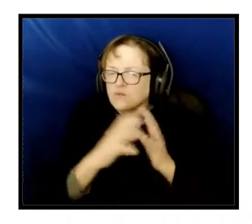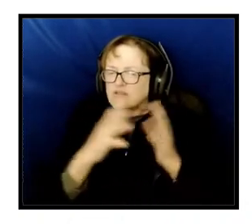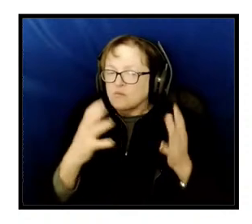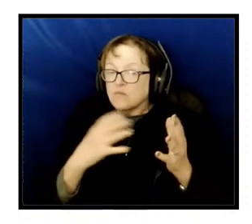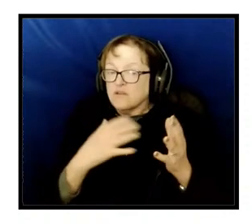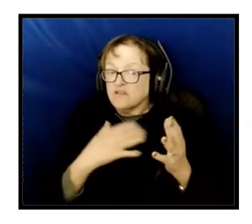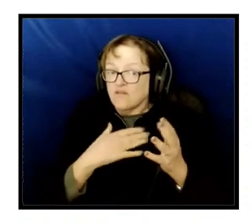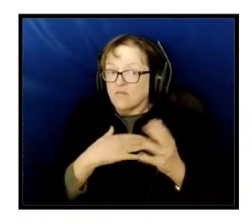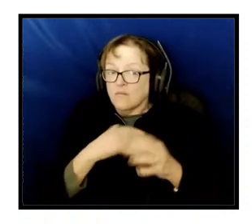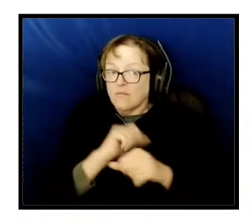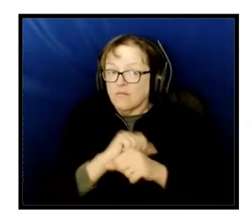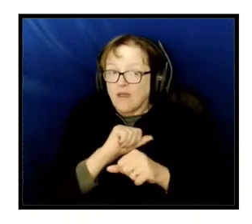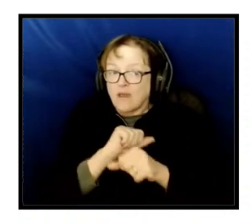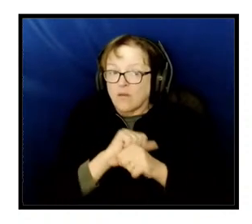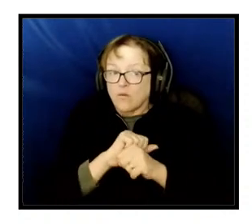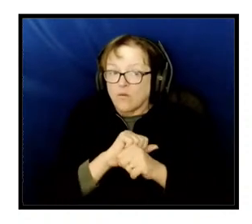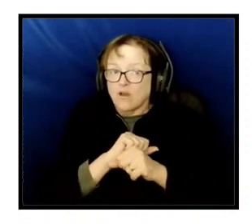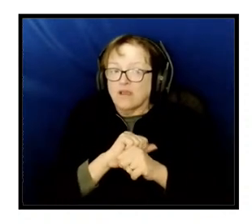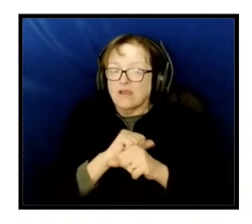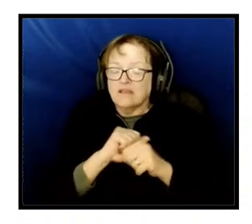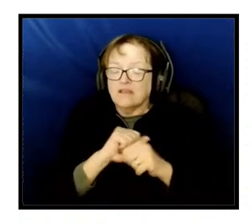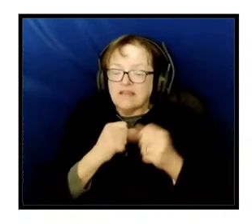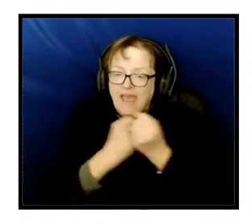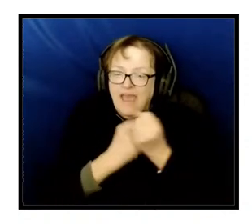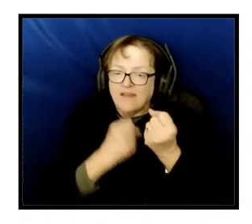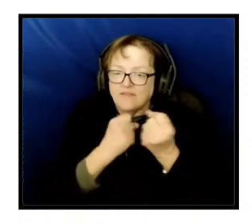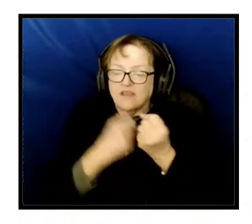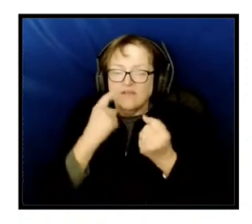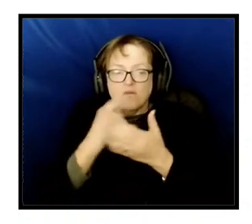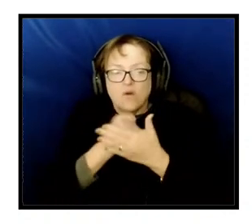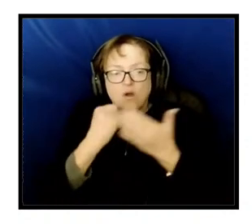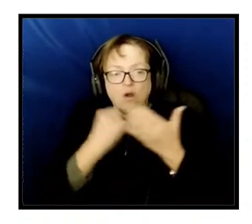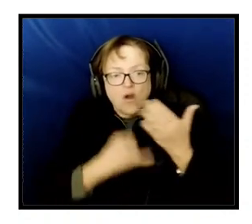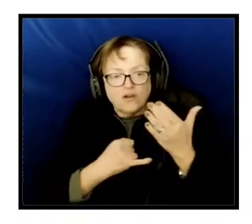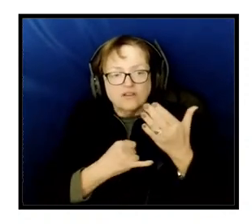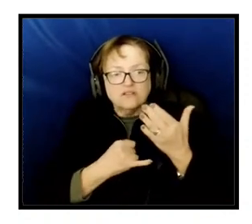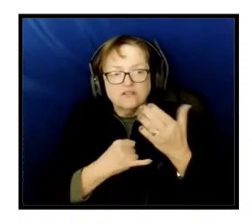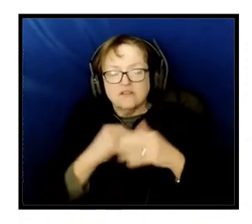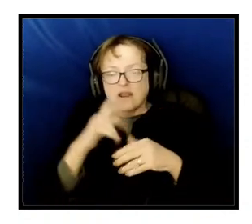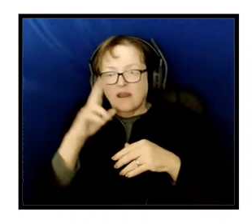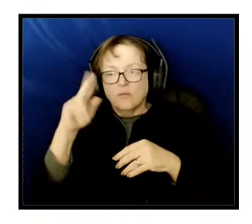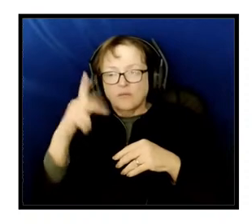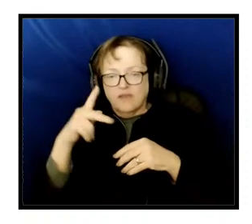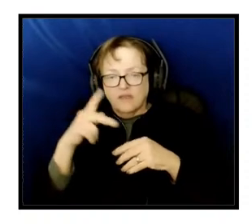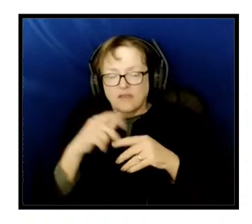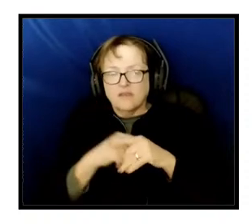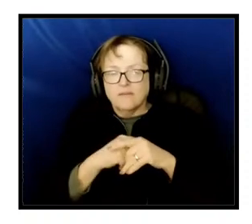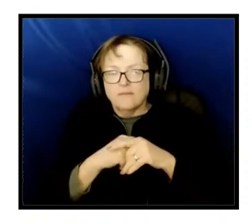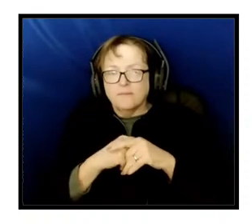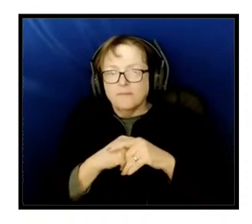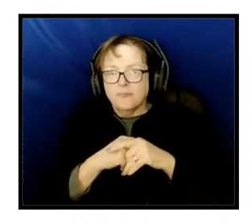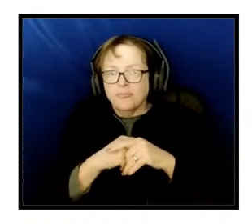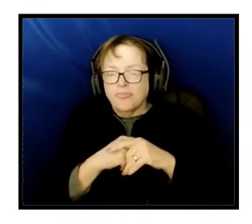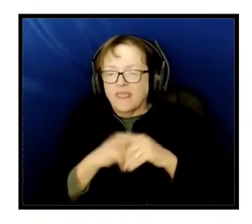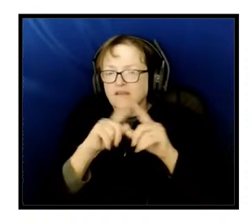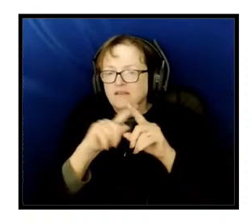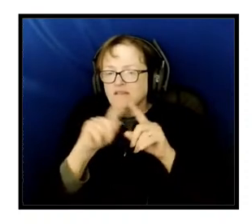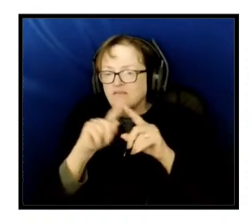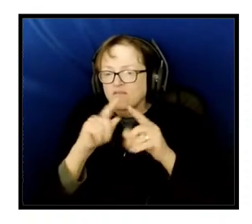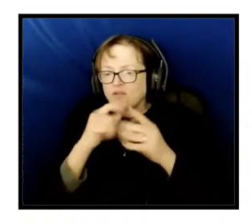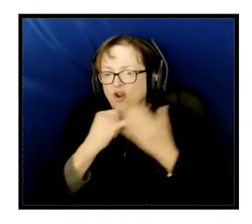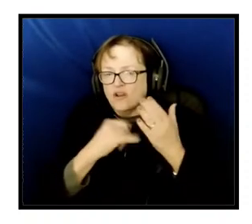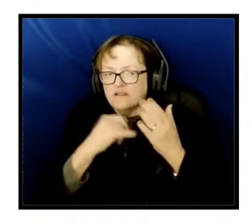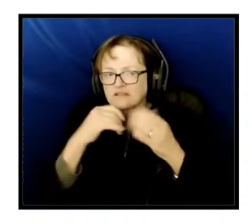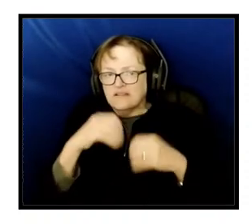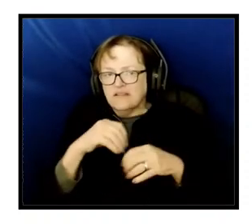in advocating for artists and collectives like the LPs, Create Change, Artists in Residence. Because